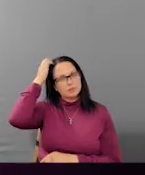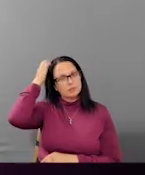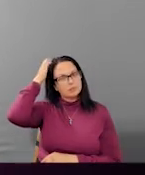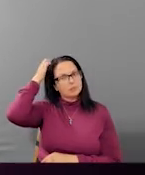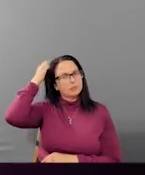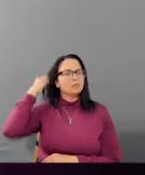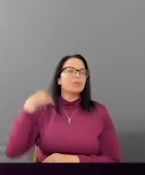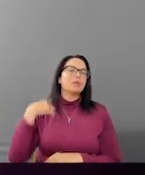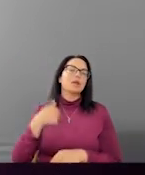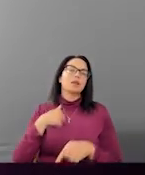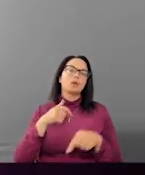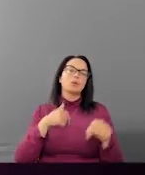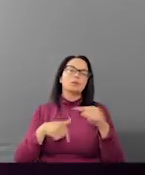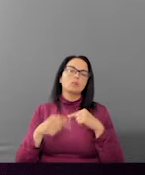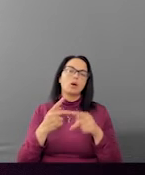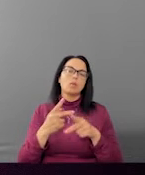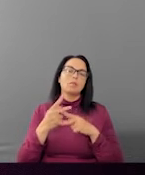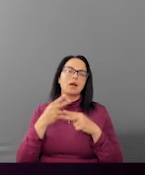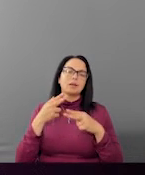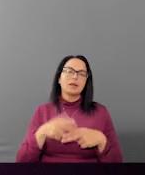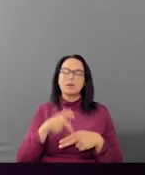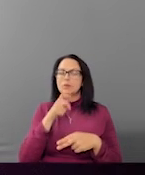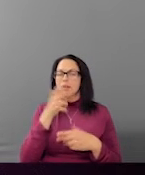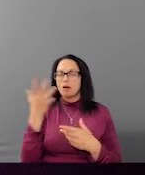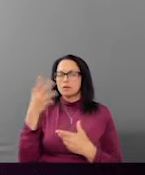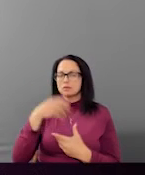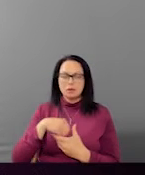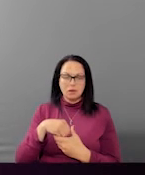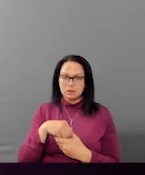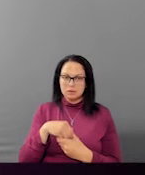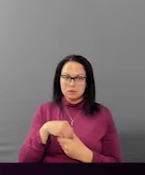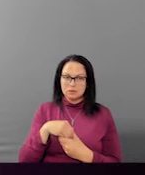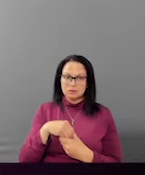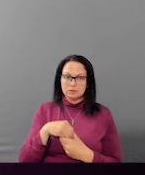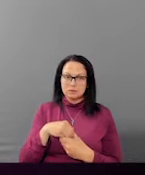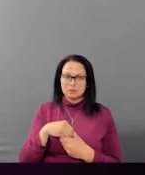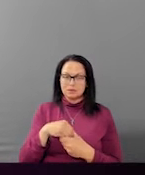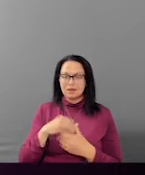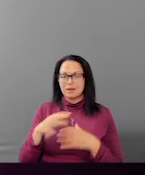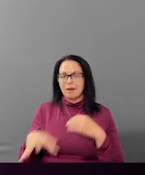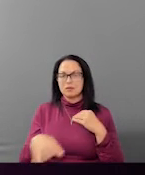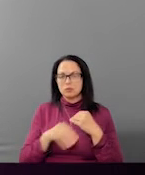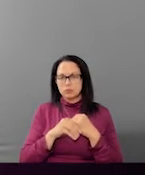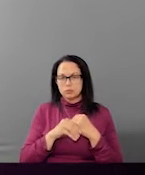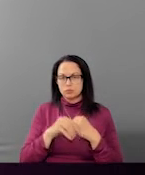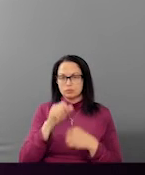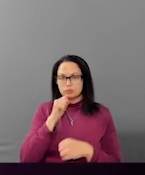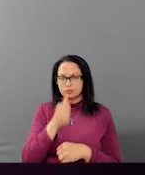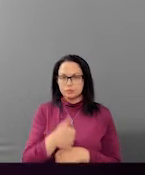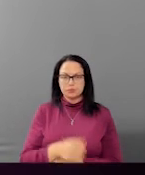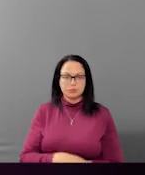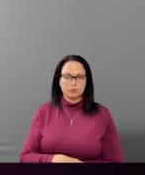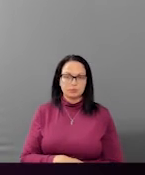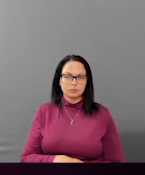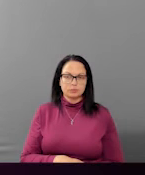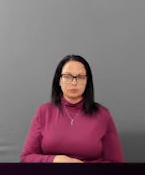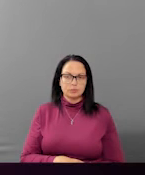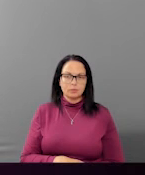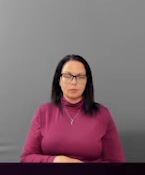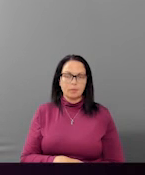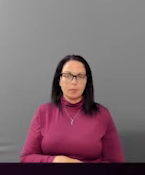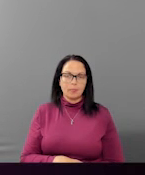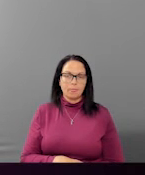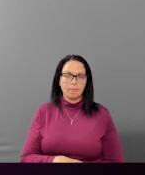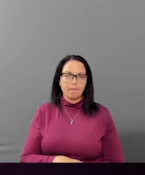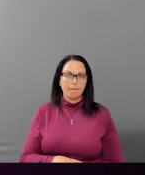the name is not inside of the attributes array. So let's go here. So we